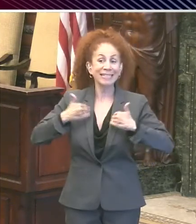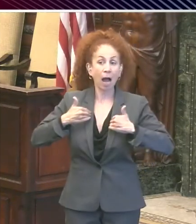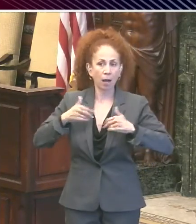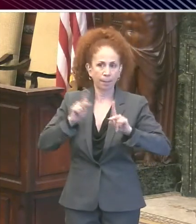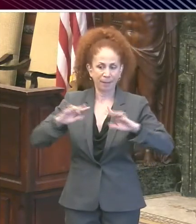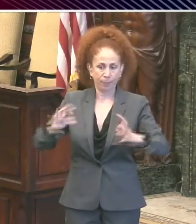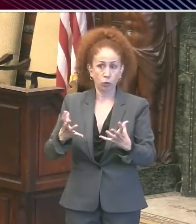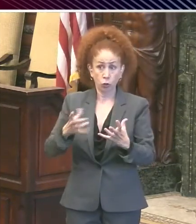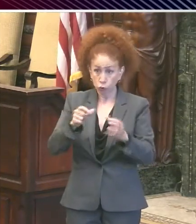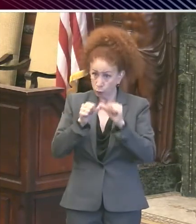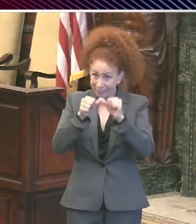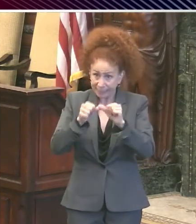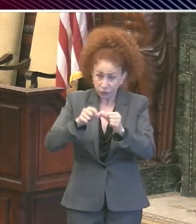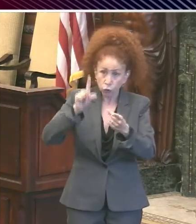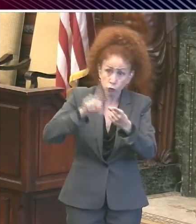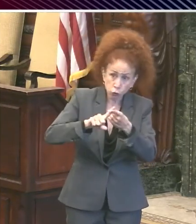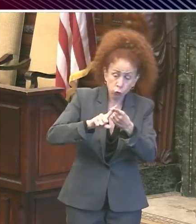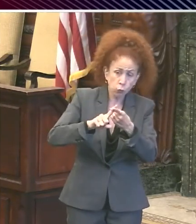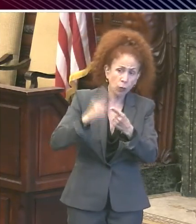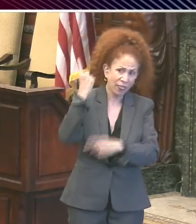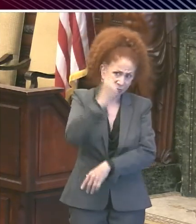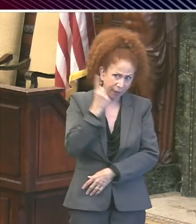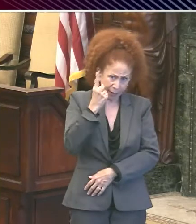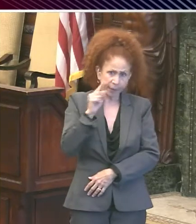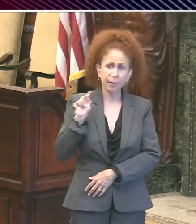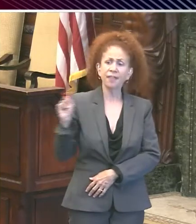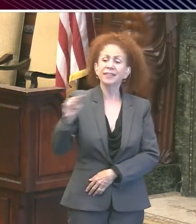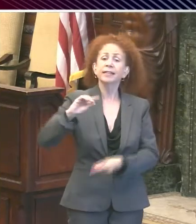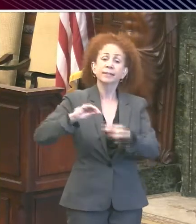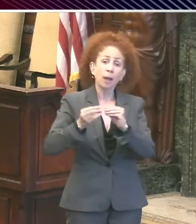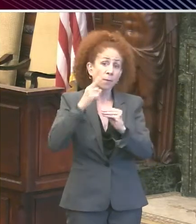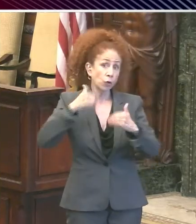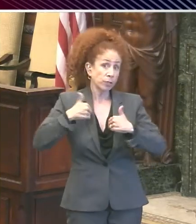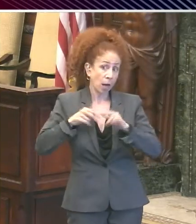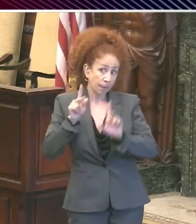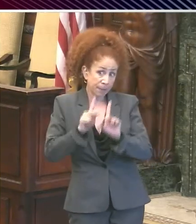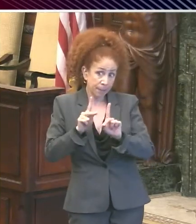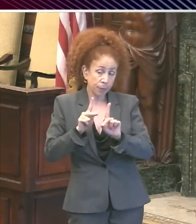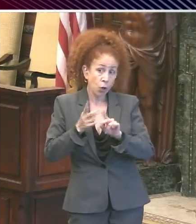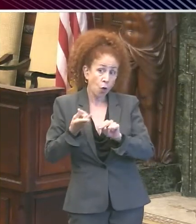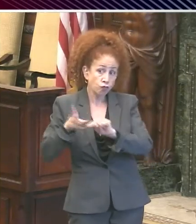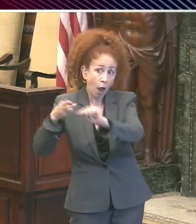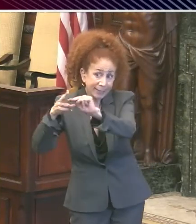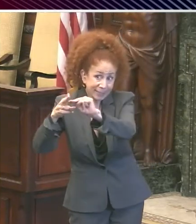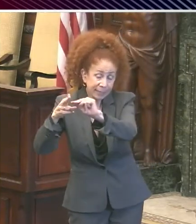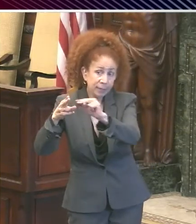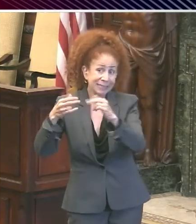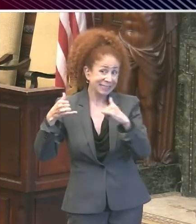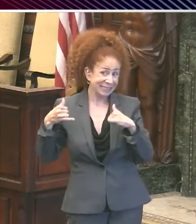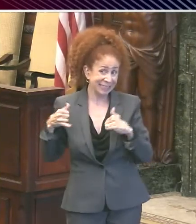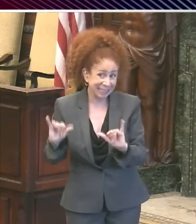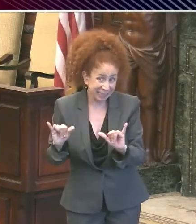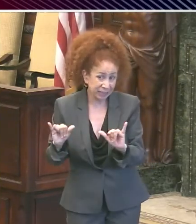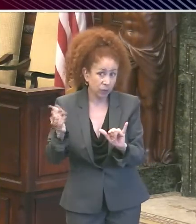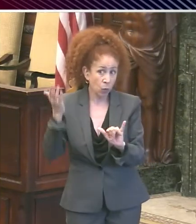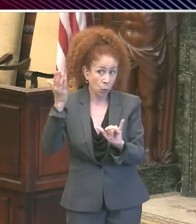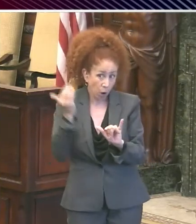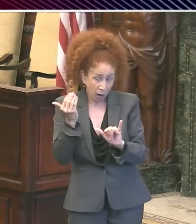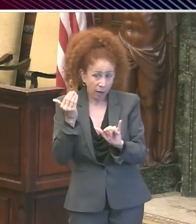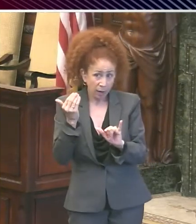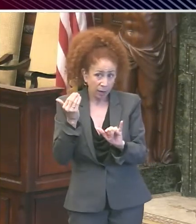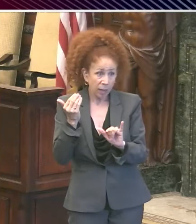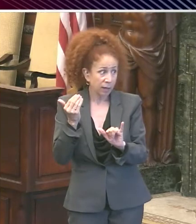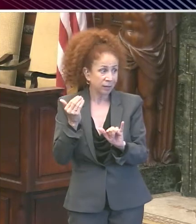Are you continuing to sort of think that these numbers among young people rising are still this idea of